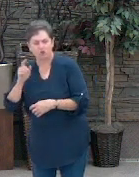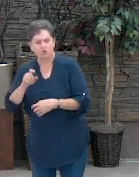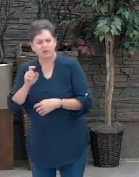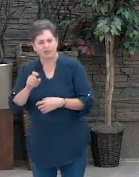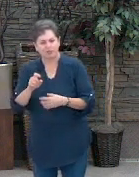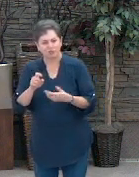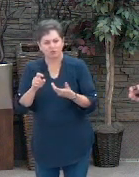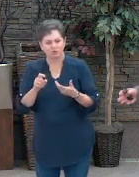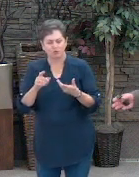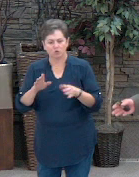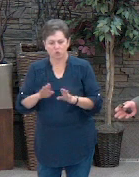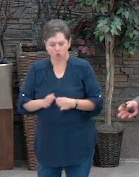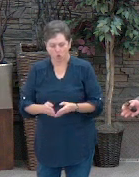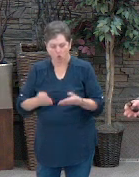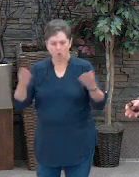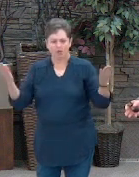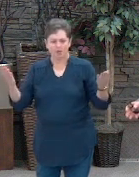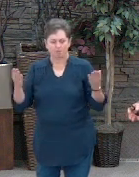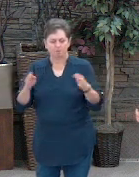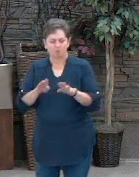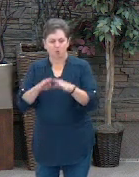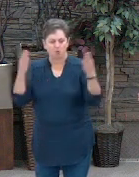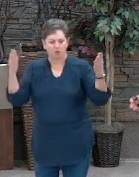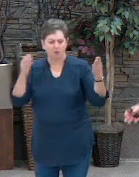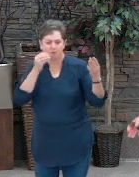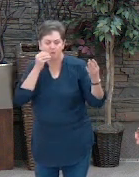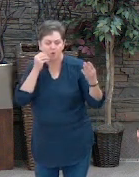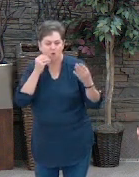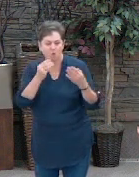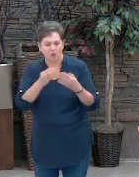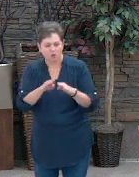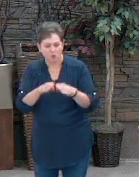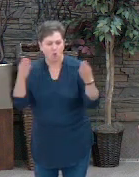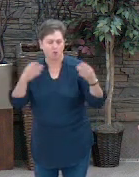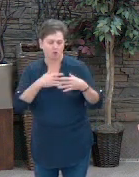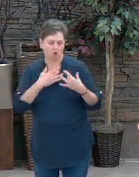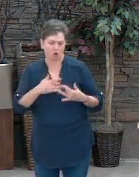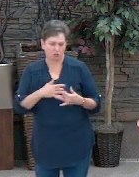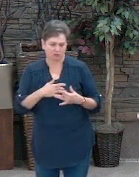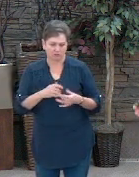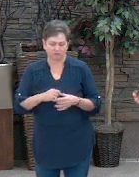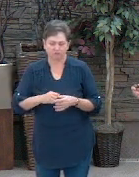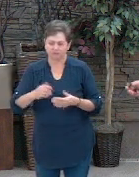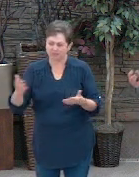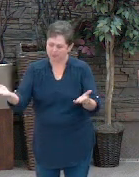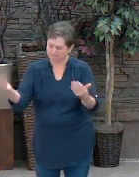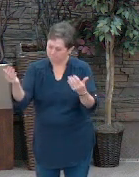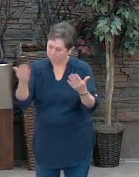to open up our homes and open up our hearts and say, come and share a meal with